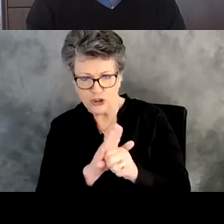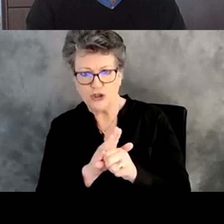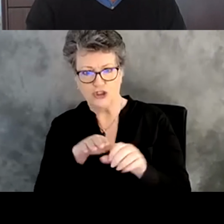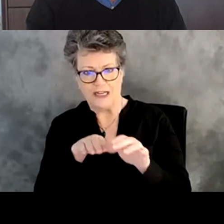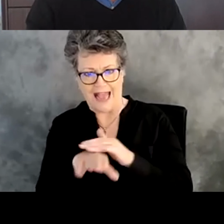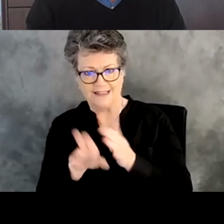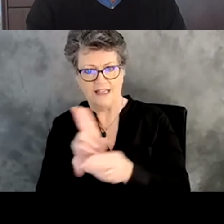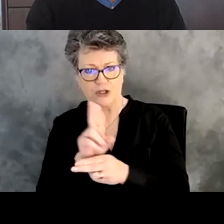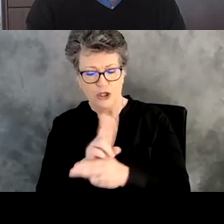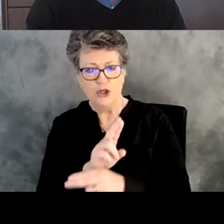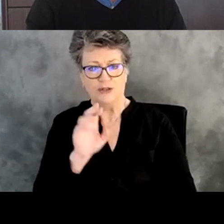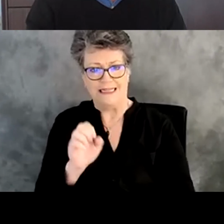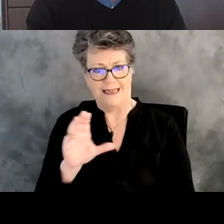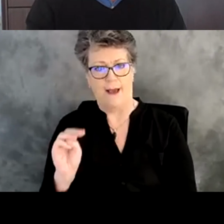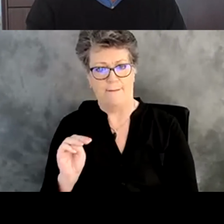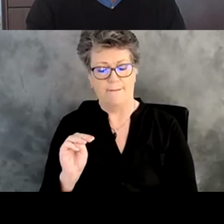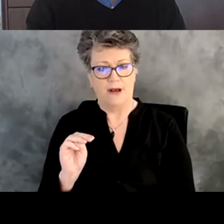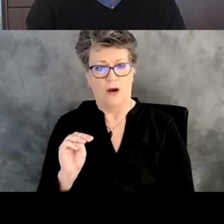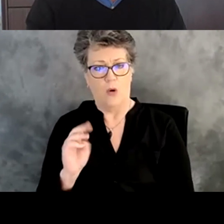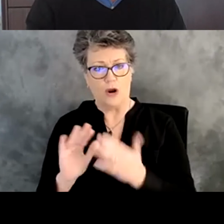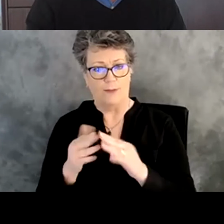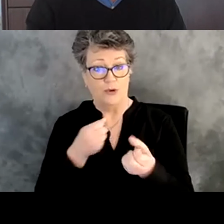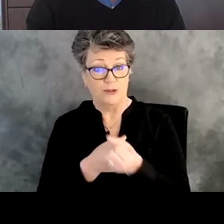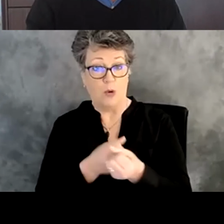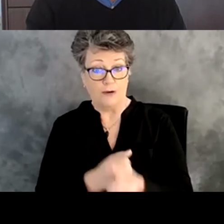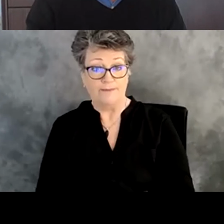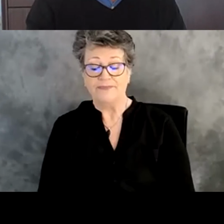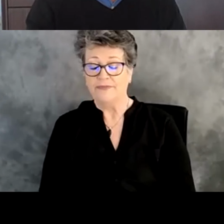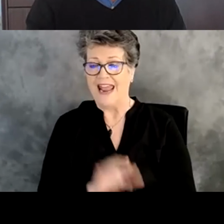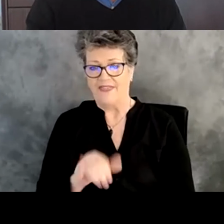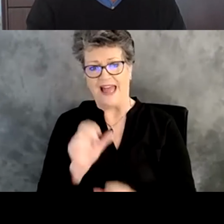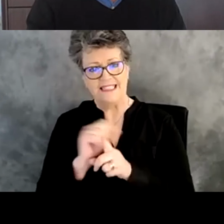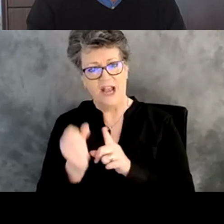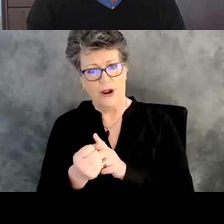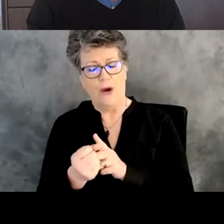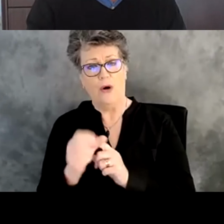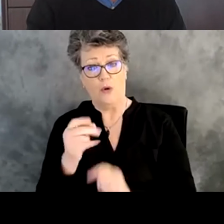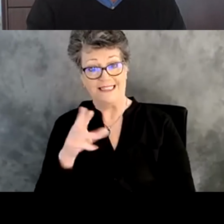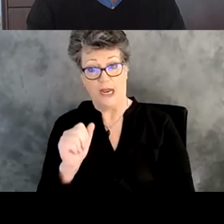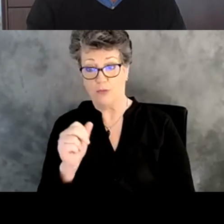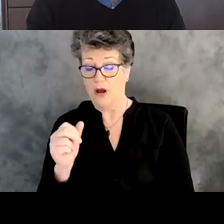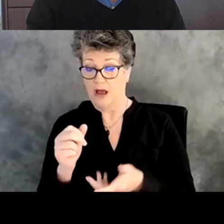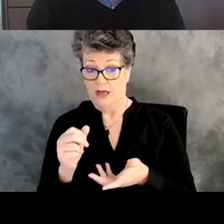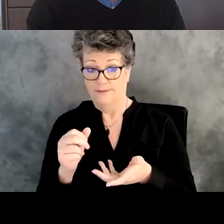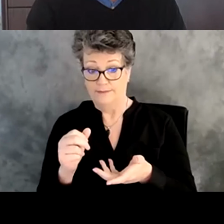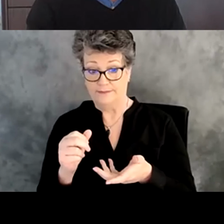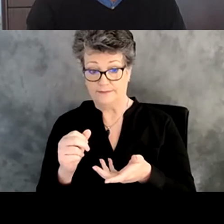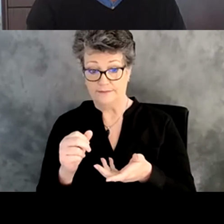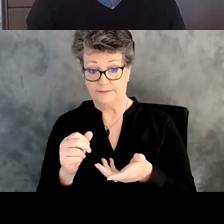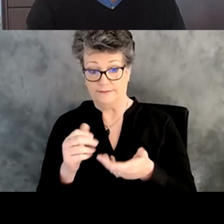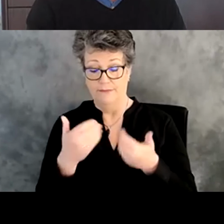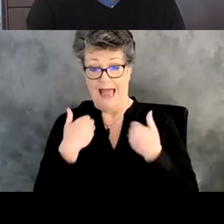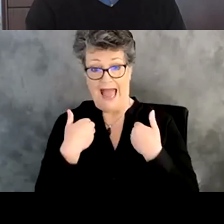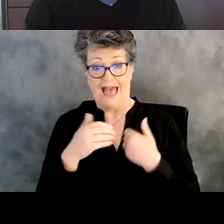enhanced case management and or community supports. And in that scenario where Deborah was engaged by enhanced